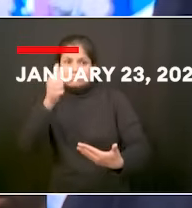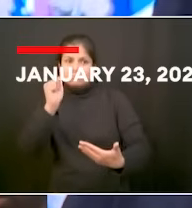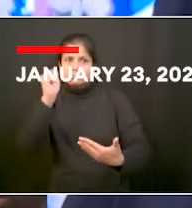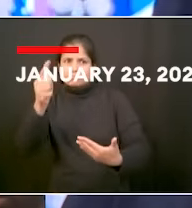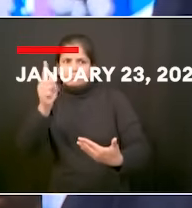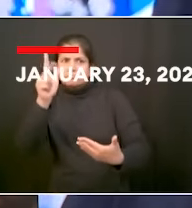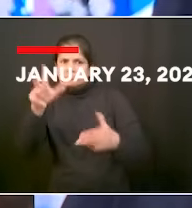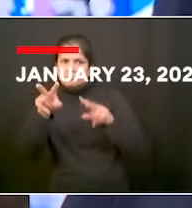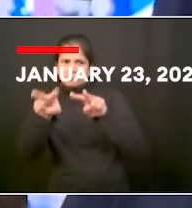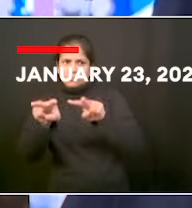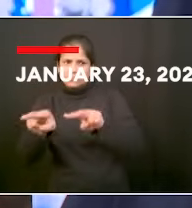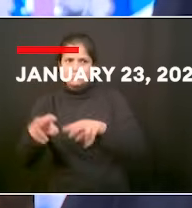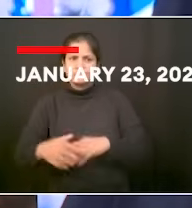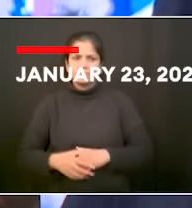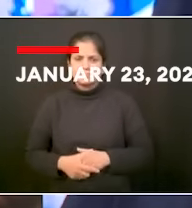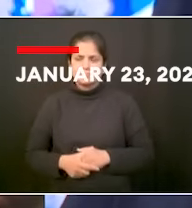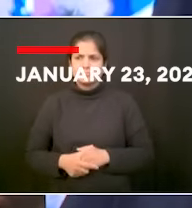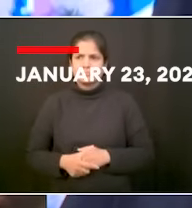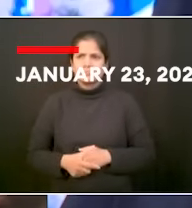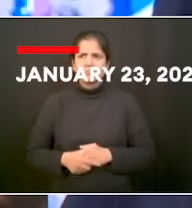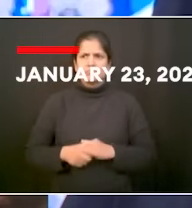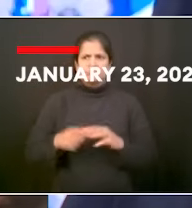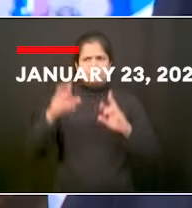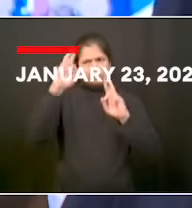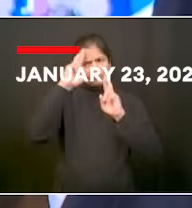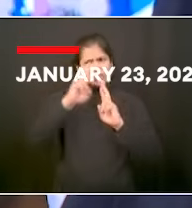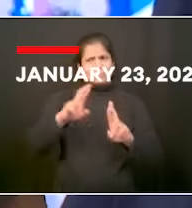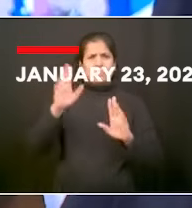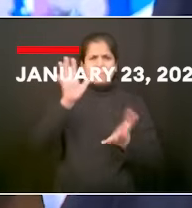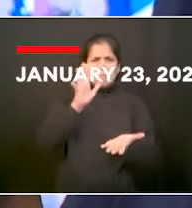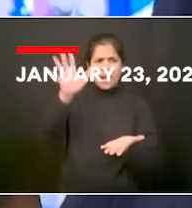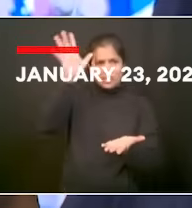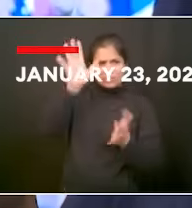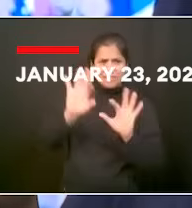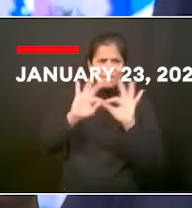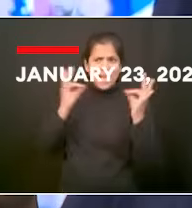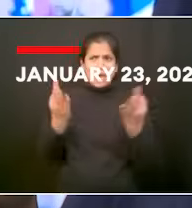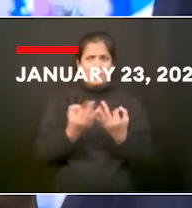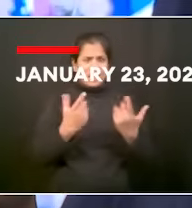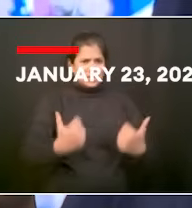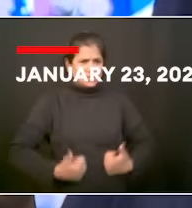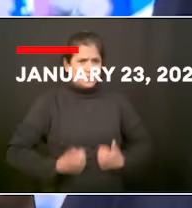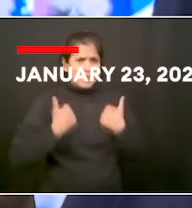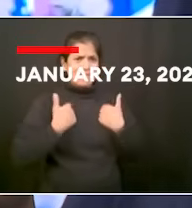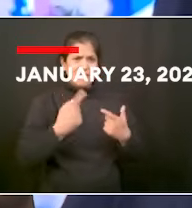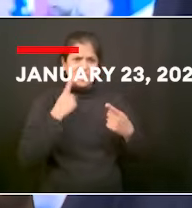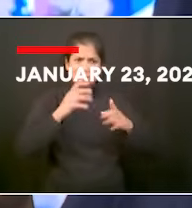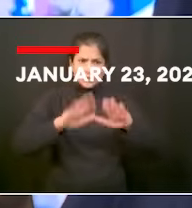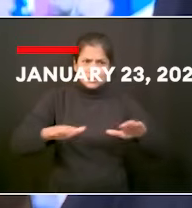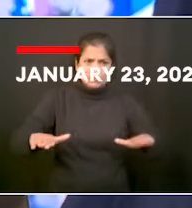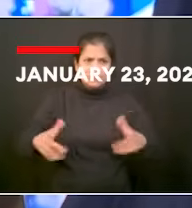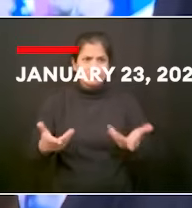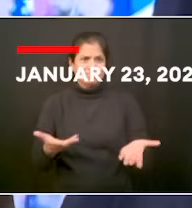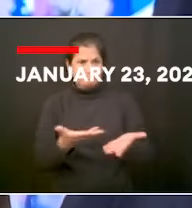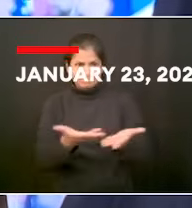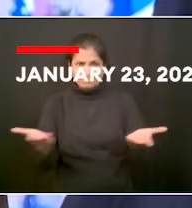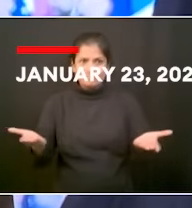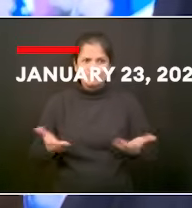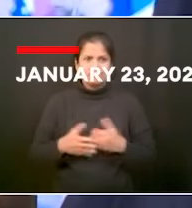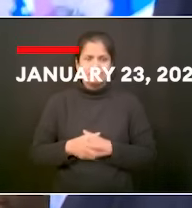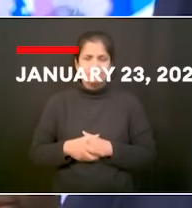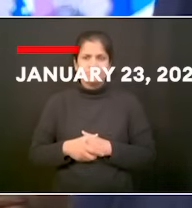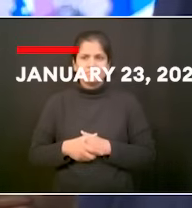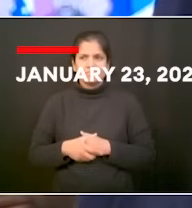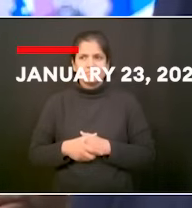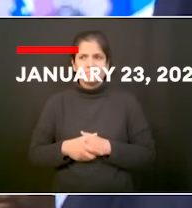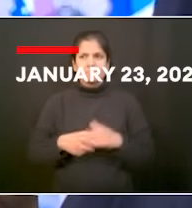them enough time to make the plans if necessary for a change on Monday. Yeah, we'll go Timmy and then Liz. I had a question about the remote learning. Obviously, I can see the